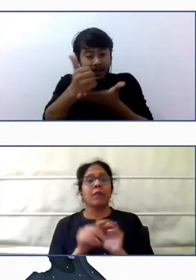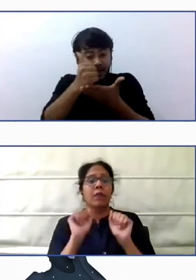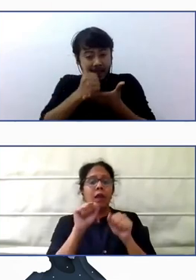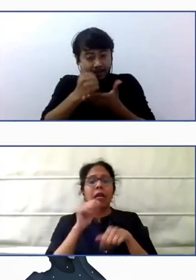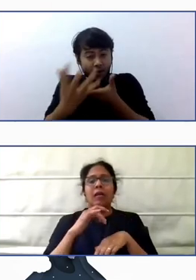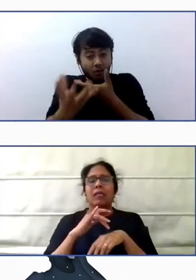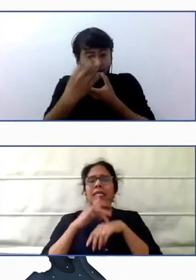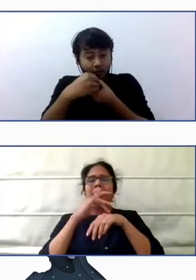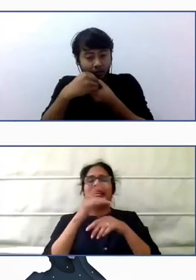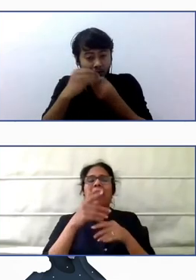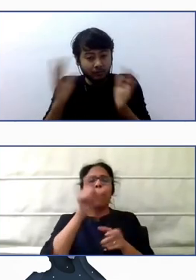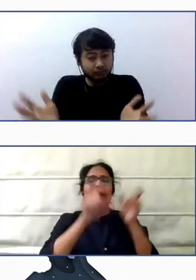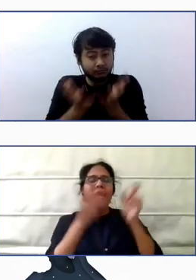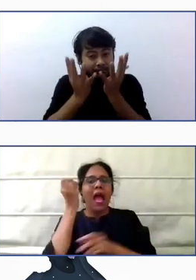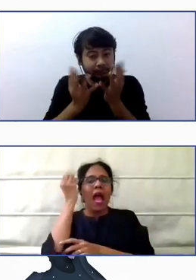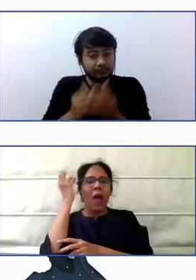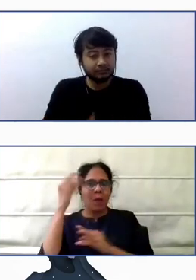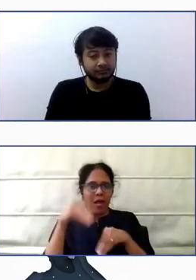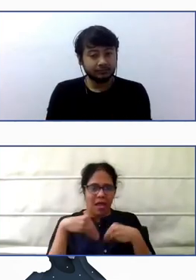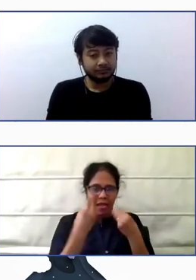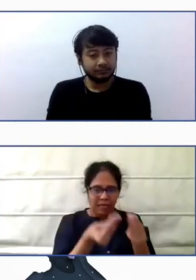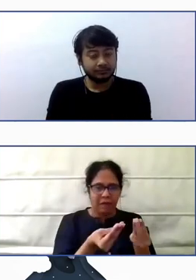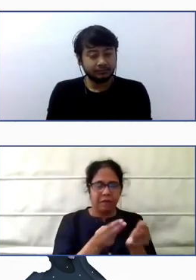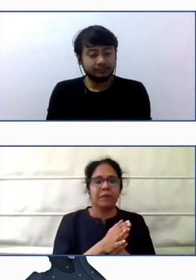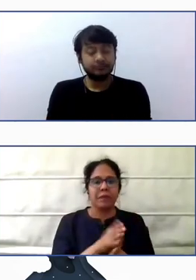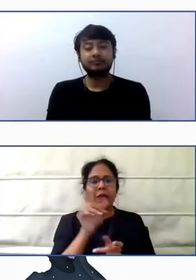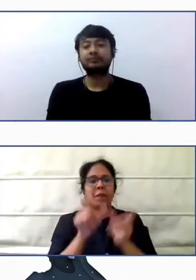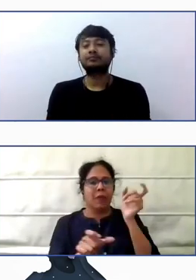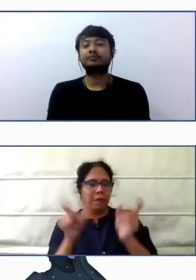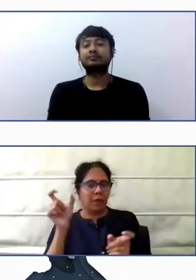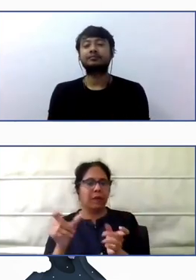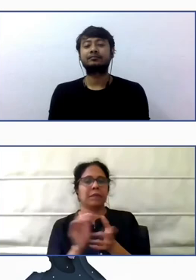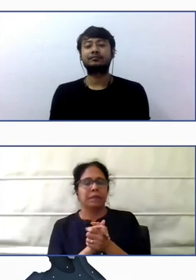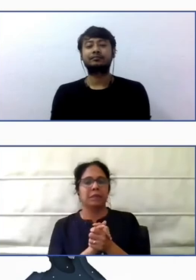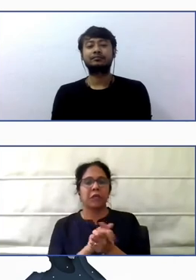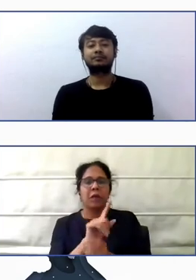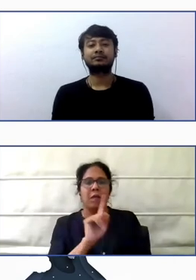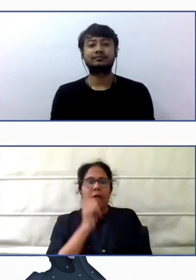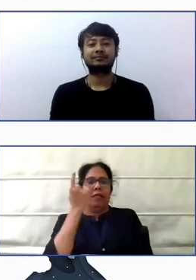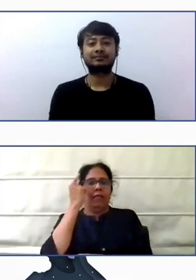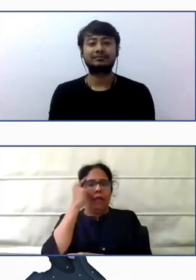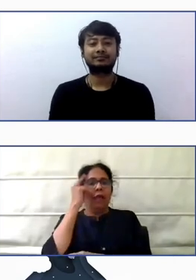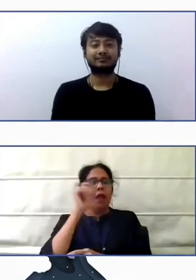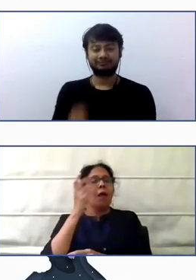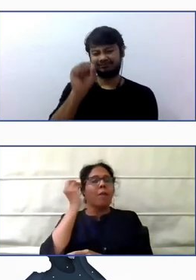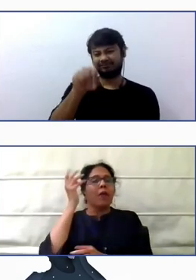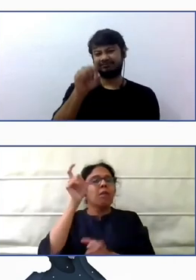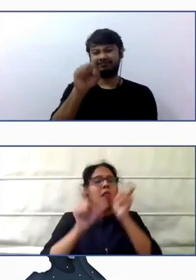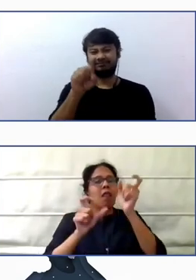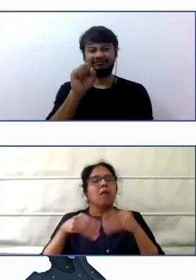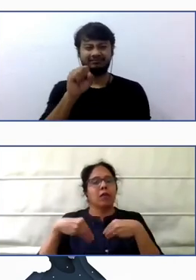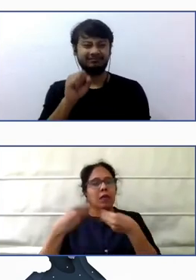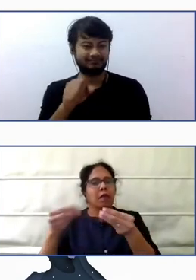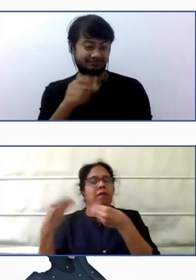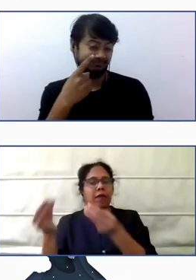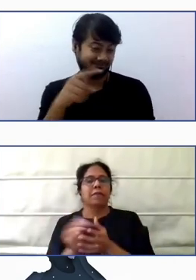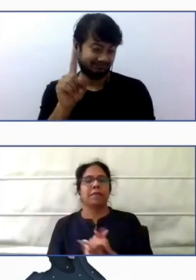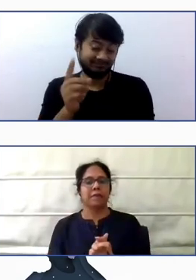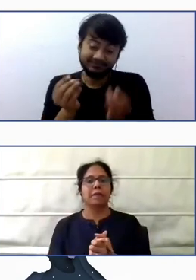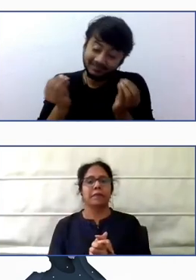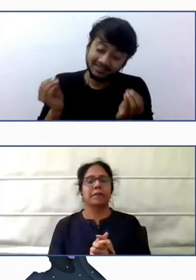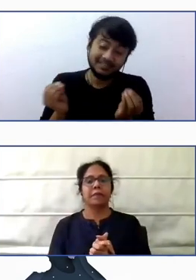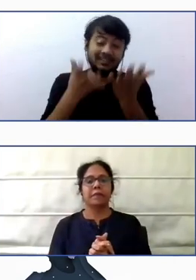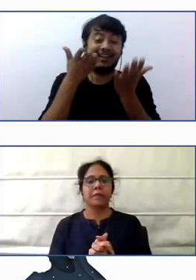people is the one thing that comes to my mind, Rakesh. So, you know, that's great. That's people aware of starting off. Yeah, that's the beginning for